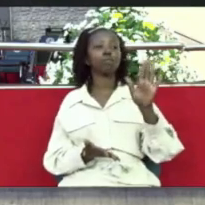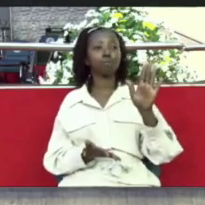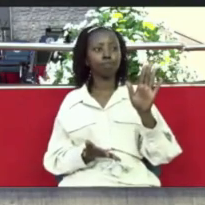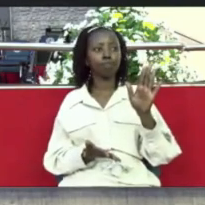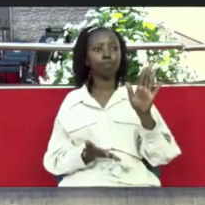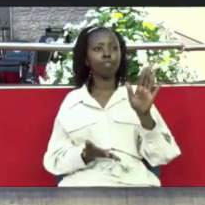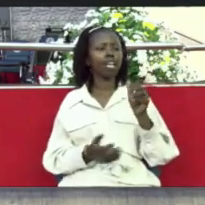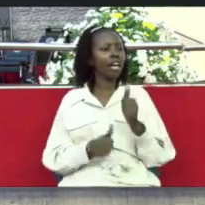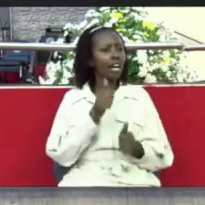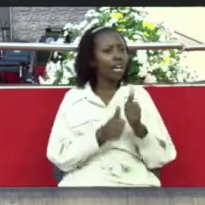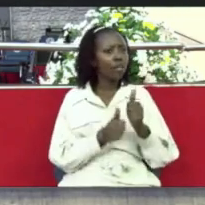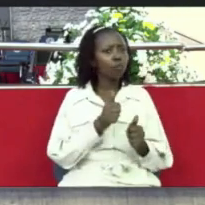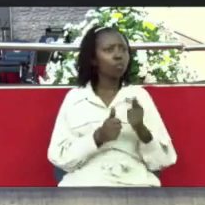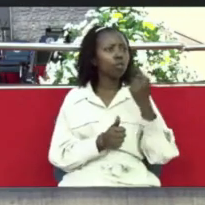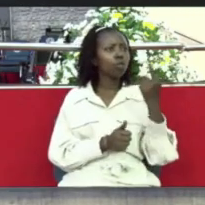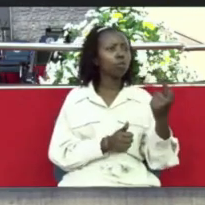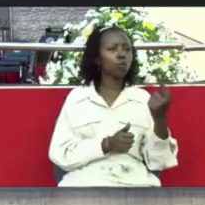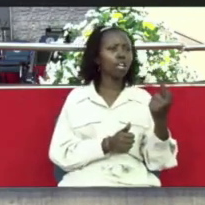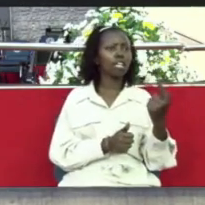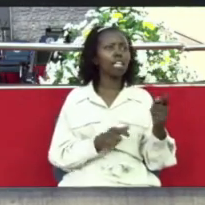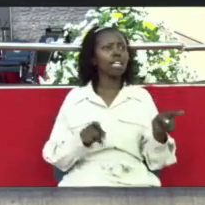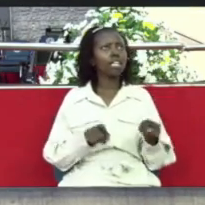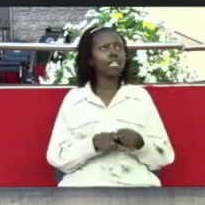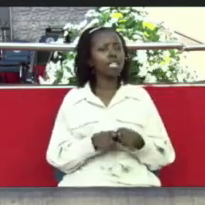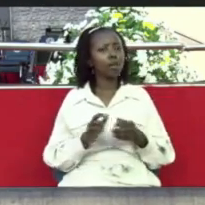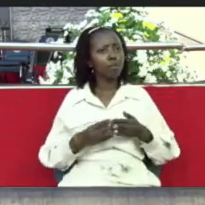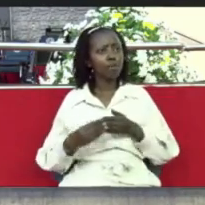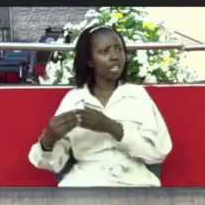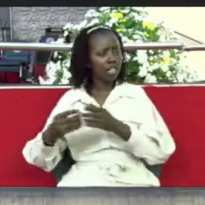and which one of those is dictating your life.